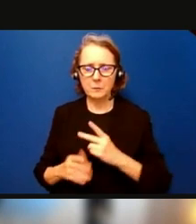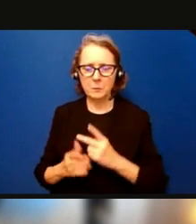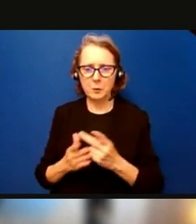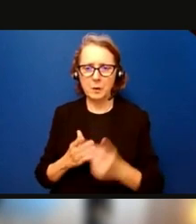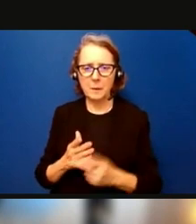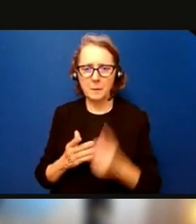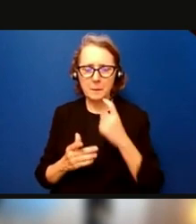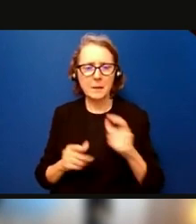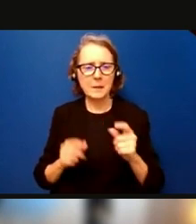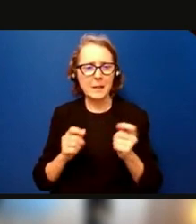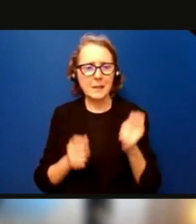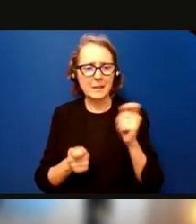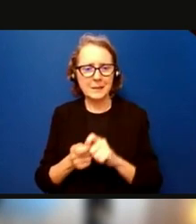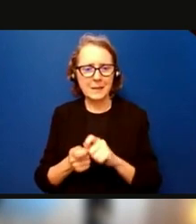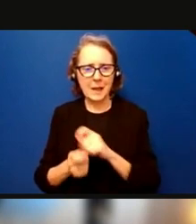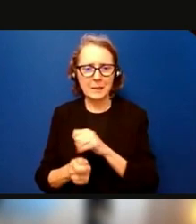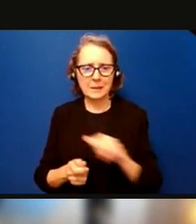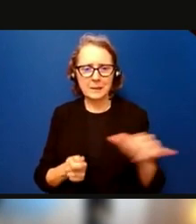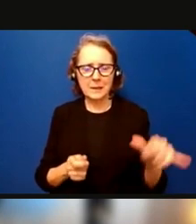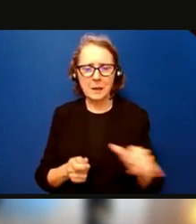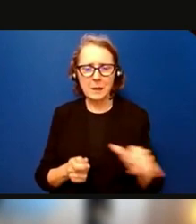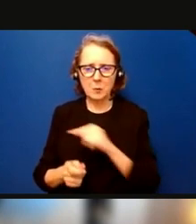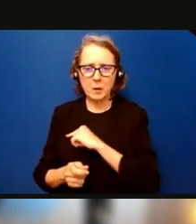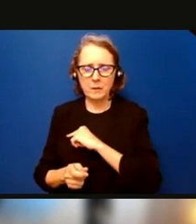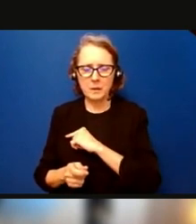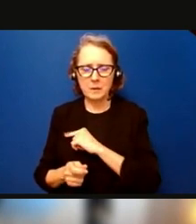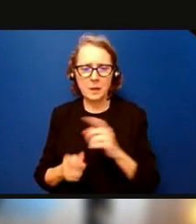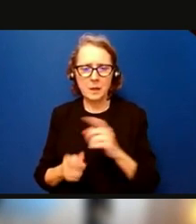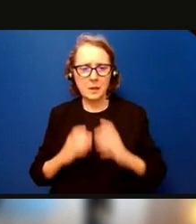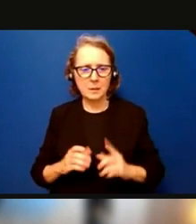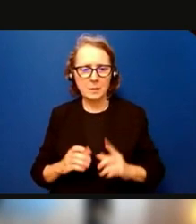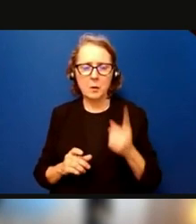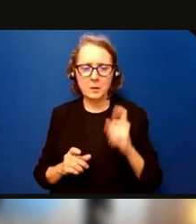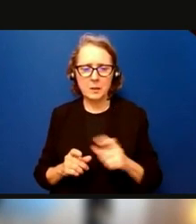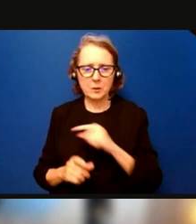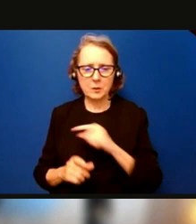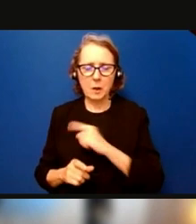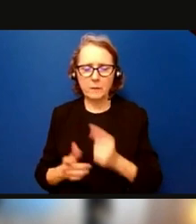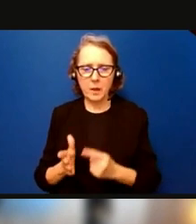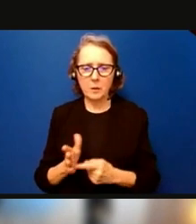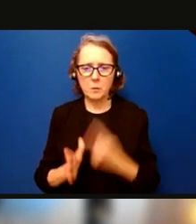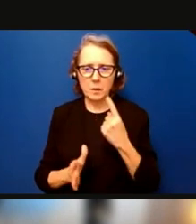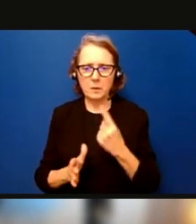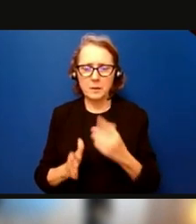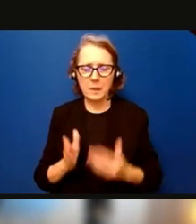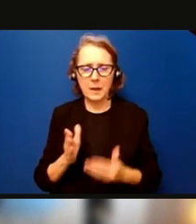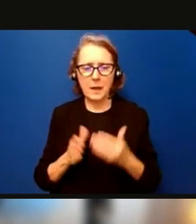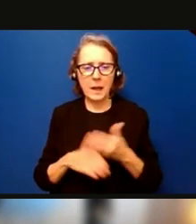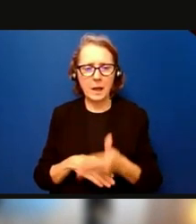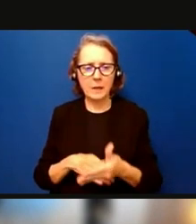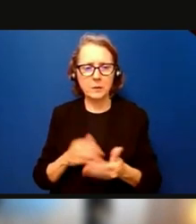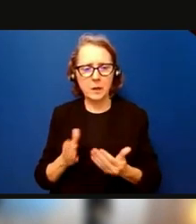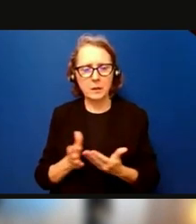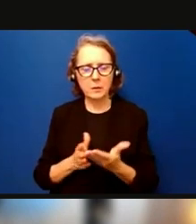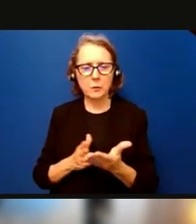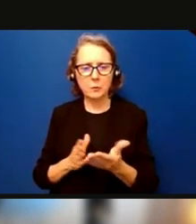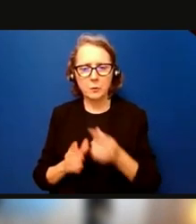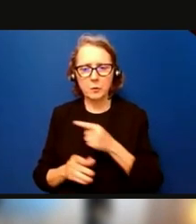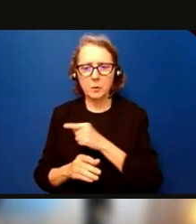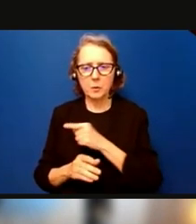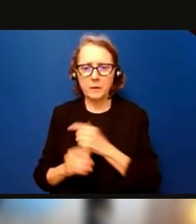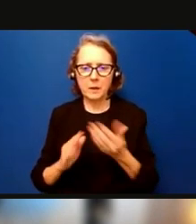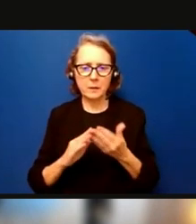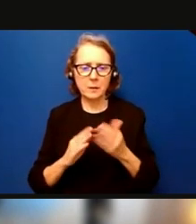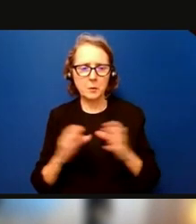same qualifications, a customer only needs to qualify once. And once they go through that qualification, the community action